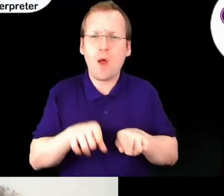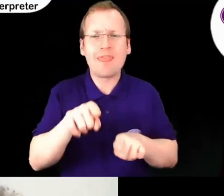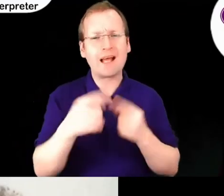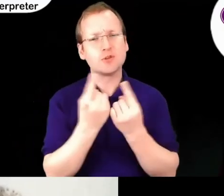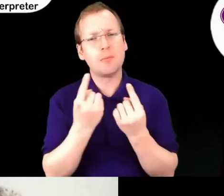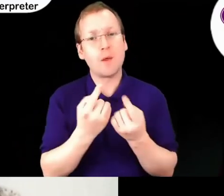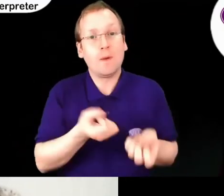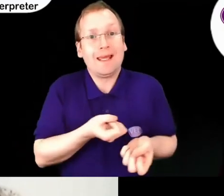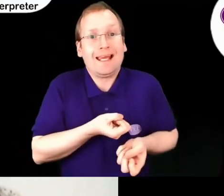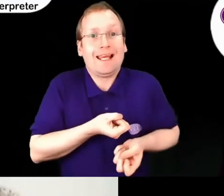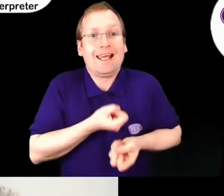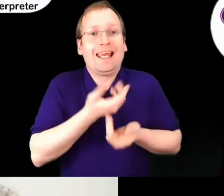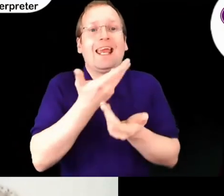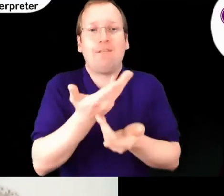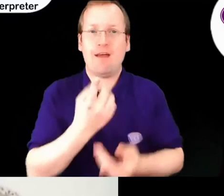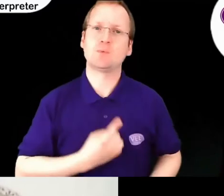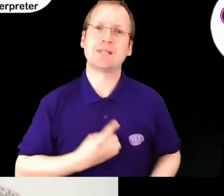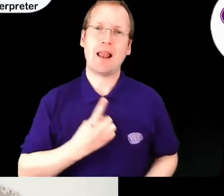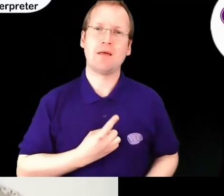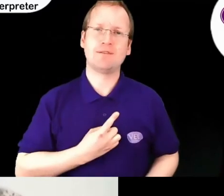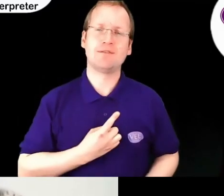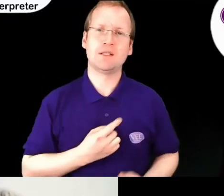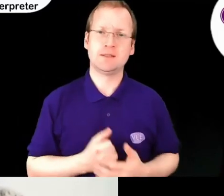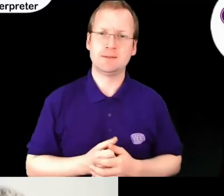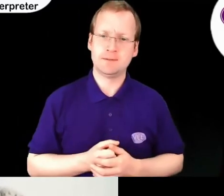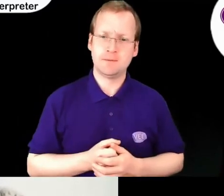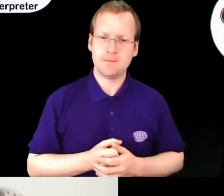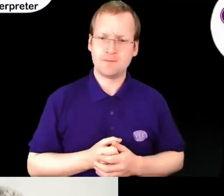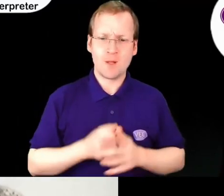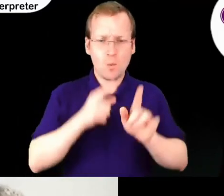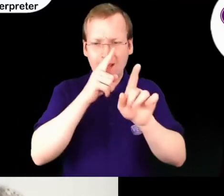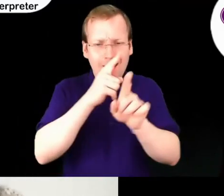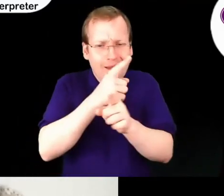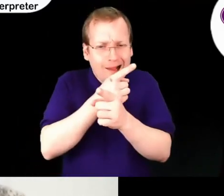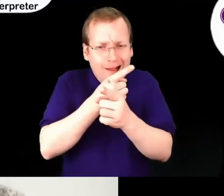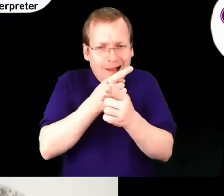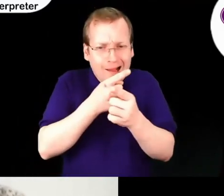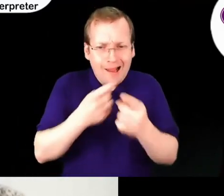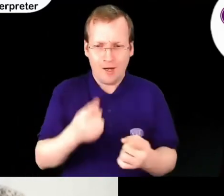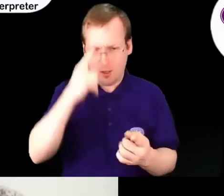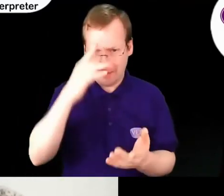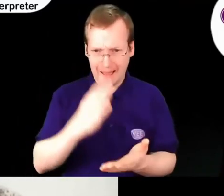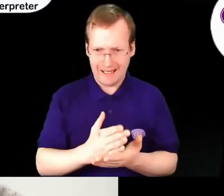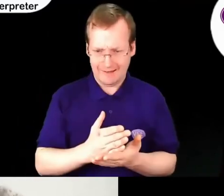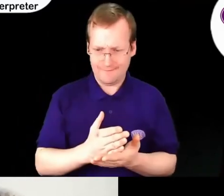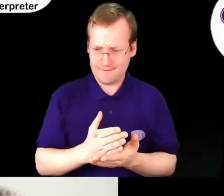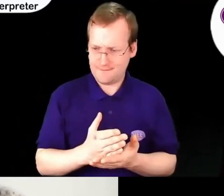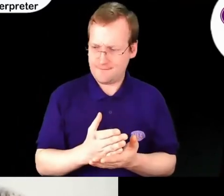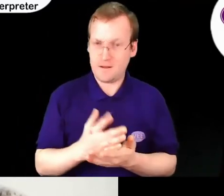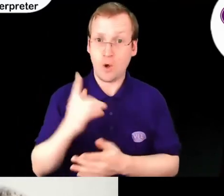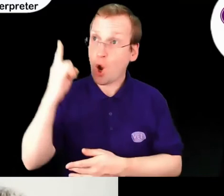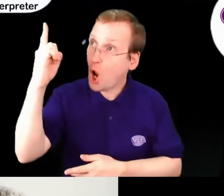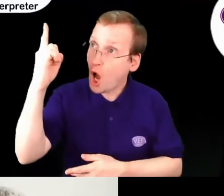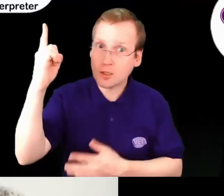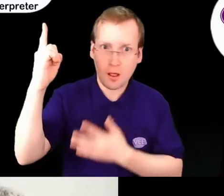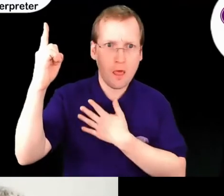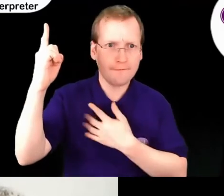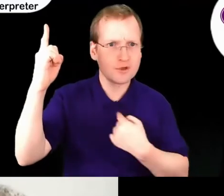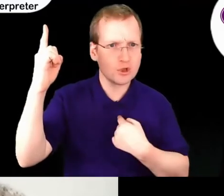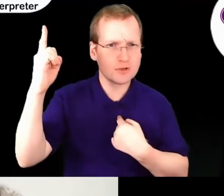give ourselves. And we cannot believe that God loves us if we don't love